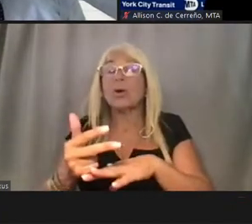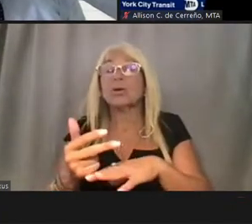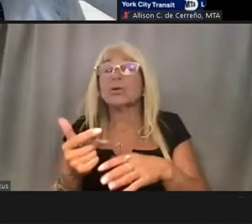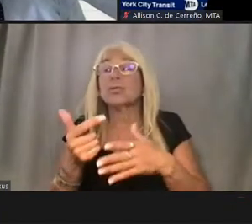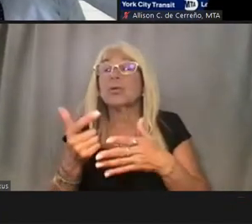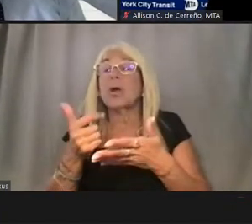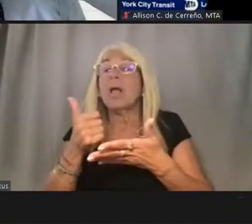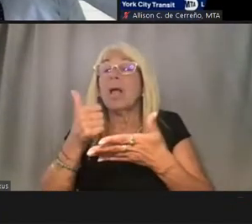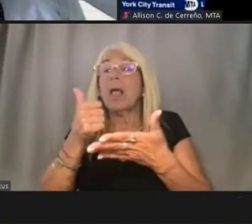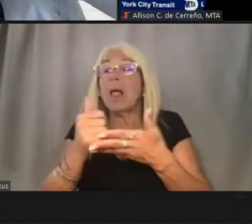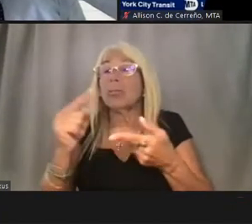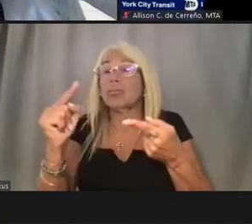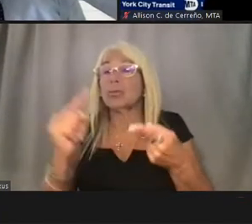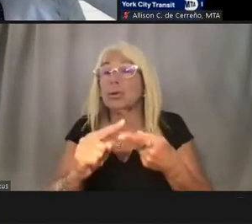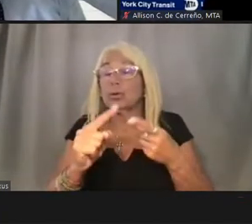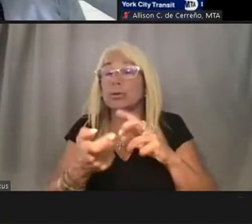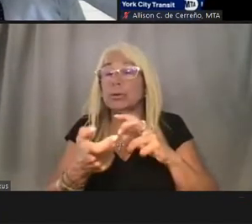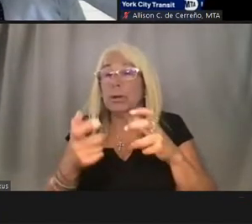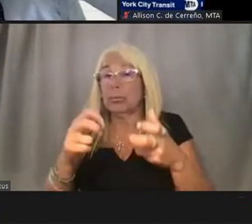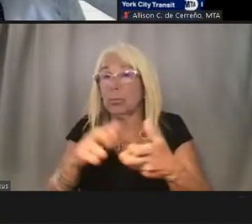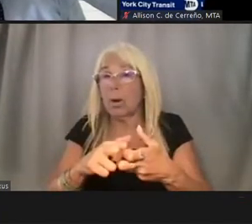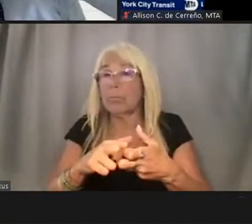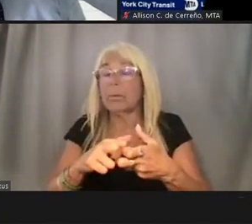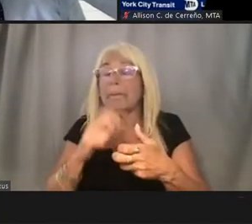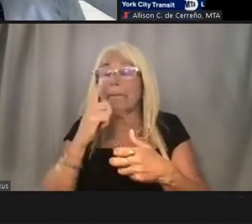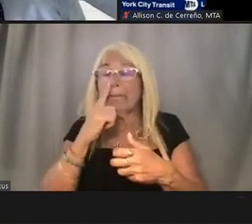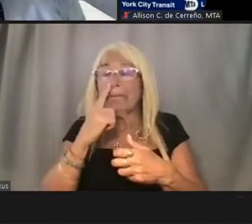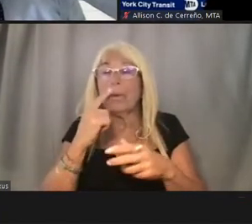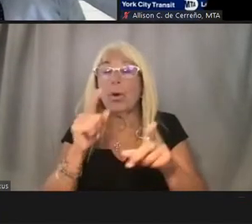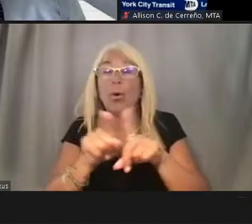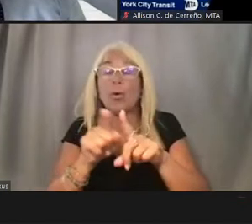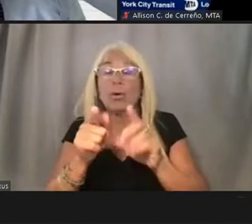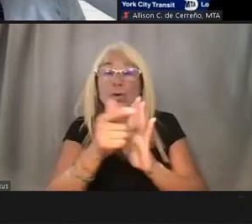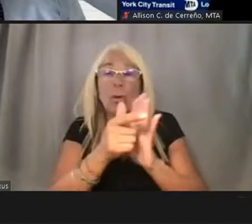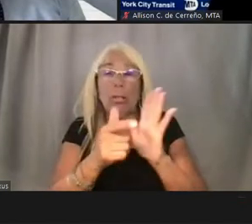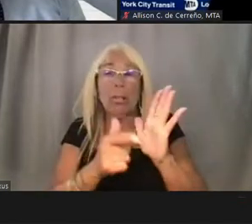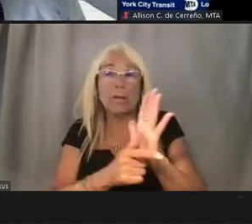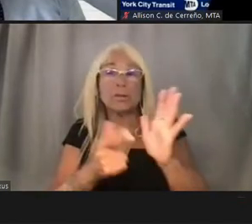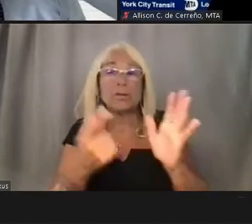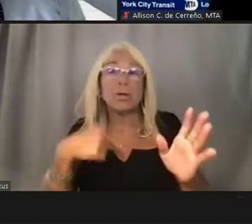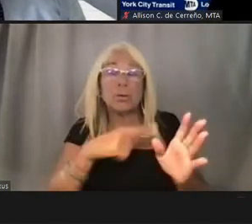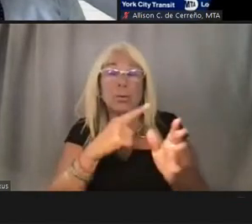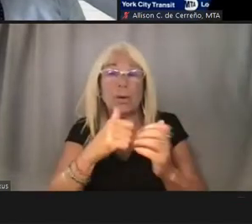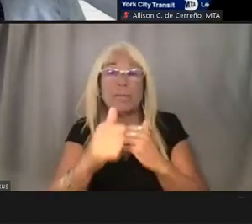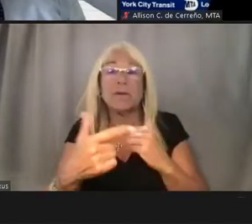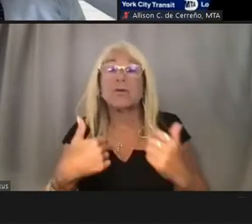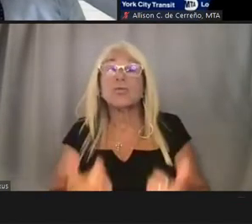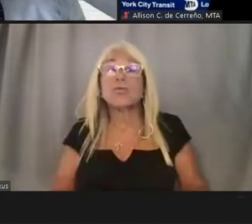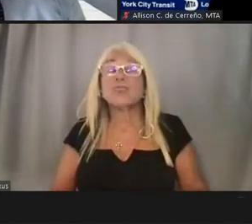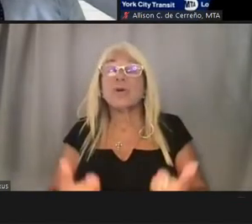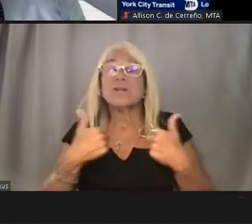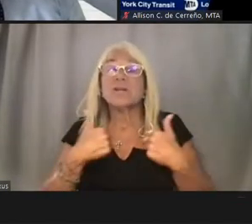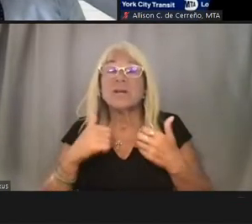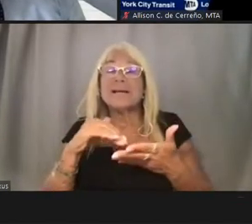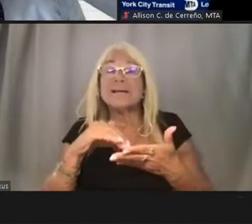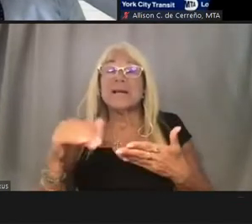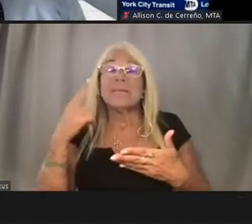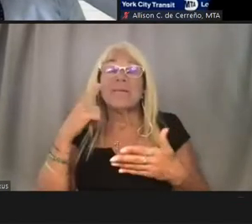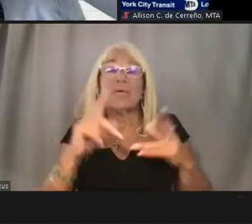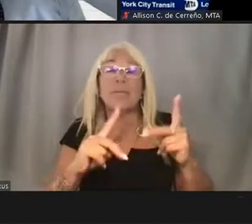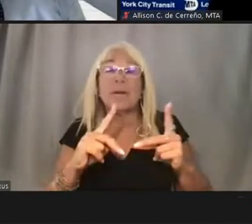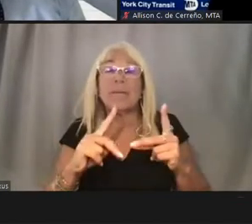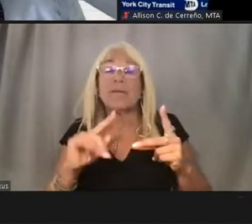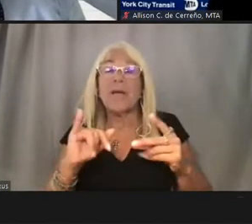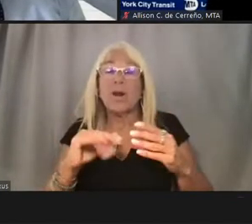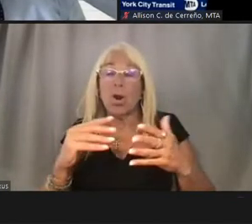problem in addition I know in the legislation that we passed we had a residential exemption for people who make less